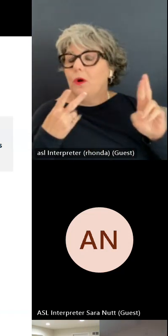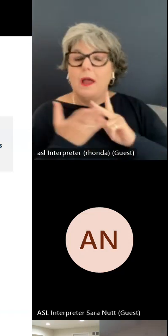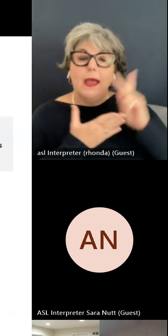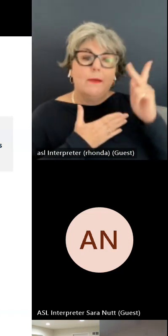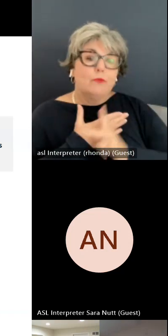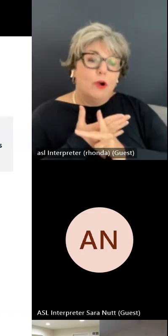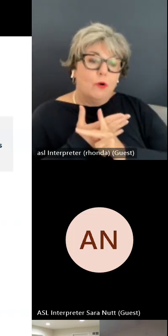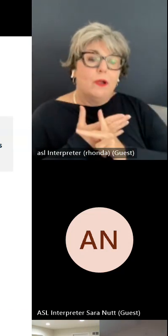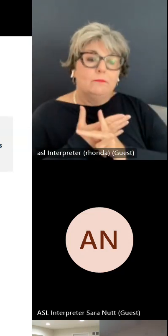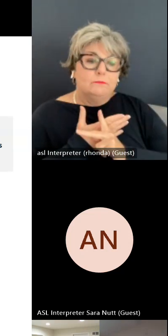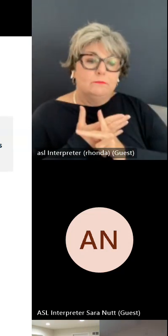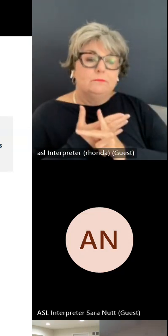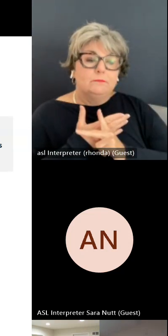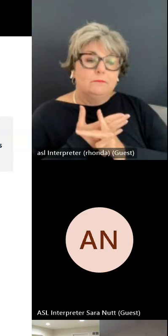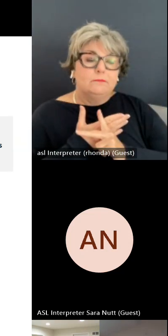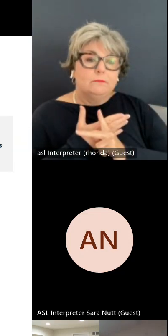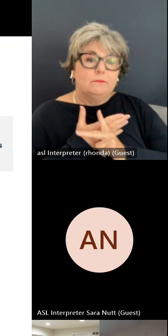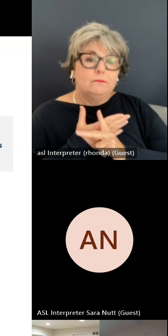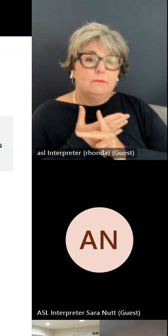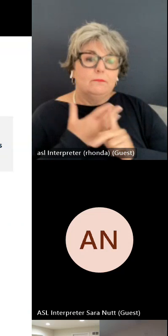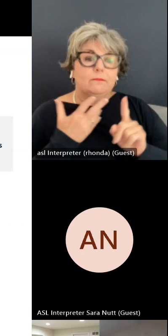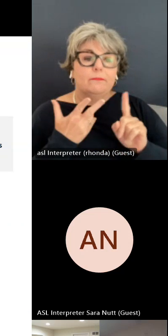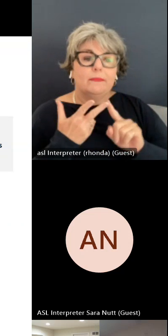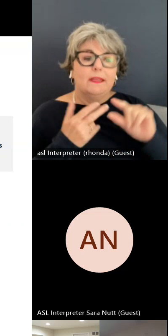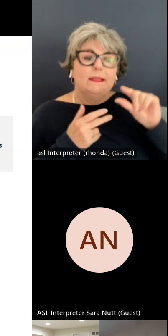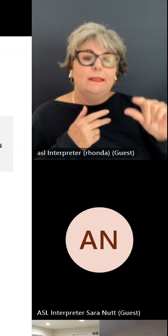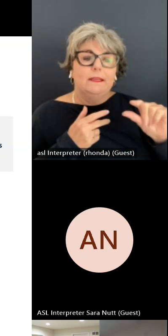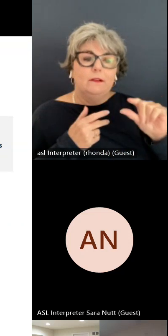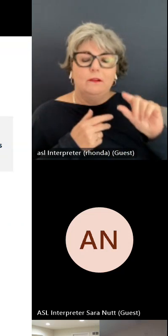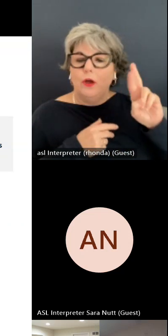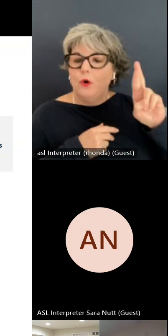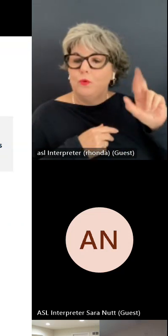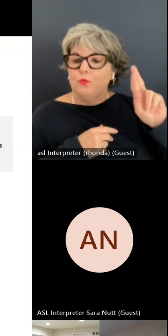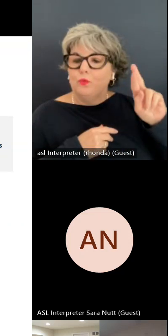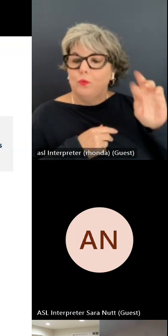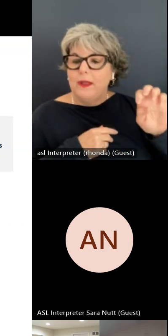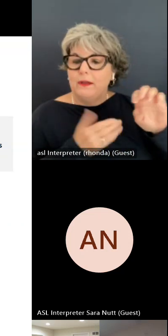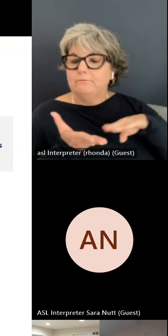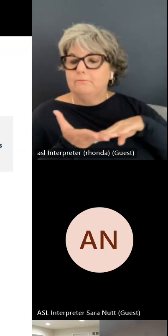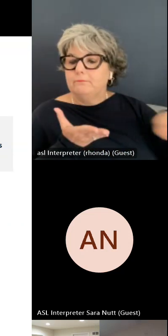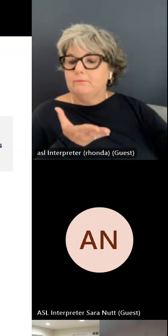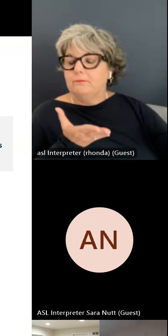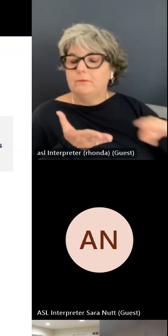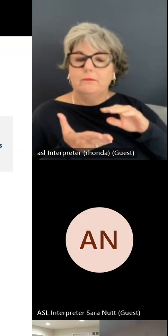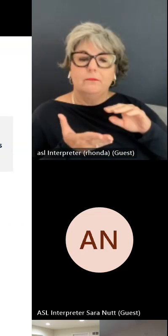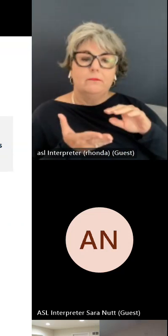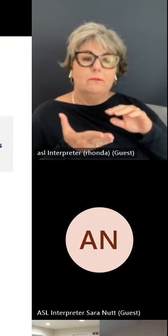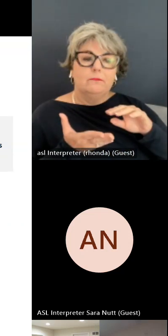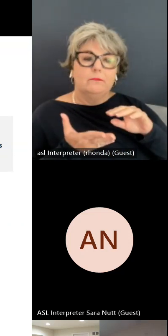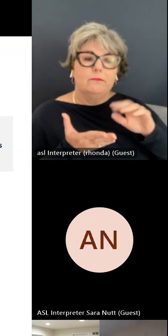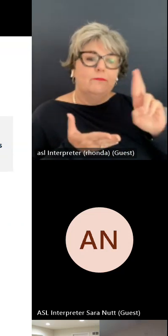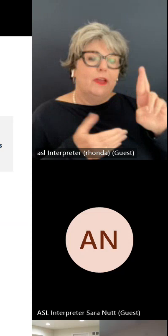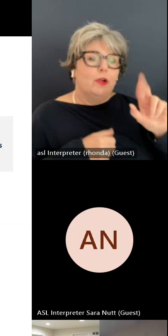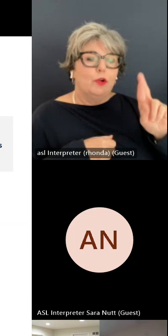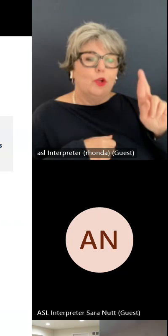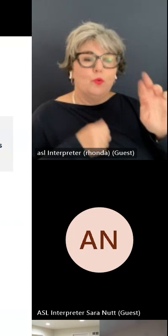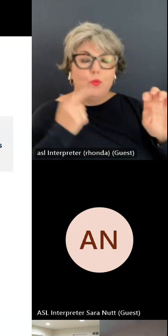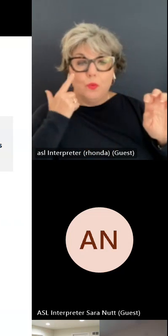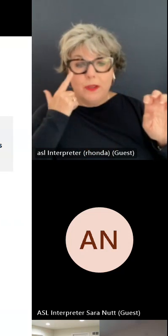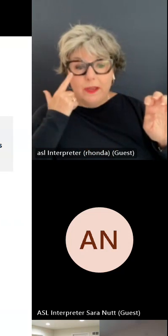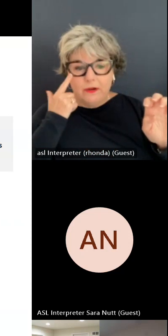or something like that. And then there's a tiny bit of very rare things that are exempt for apportionment. That's a very, very rare